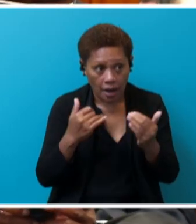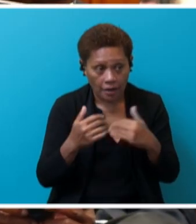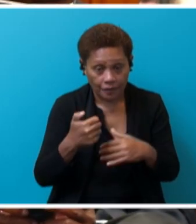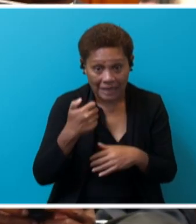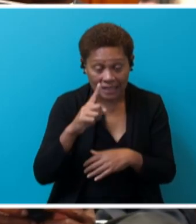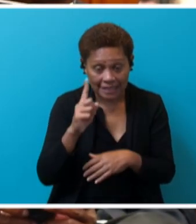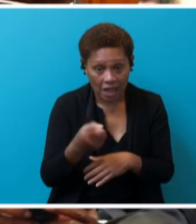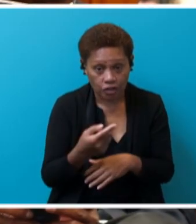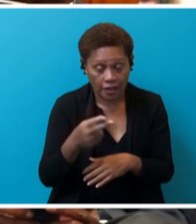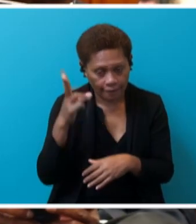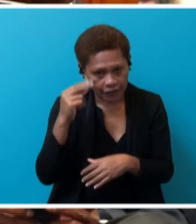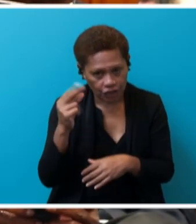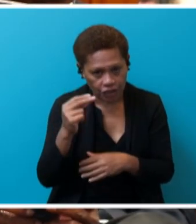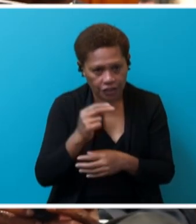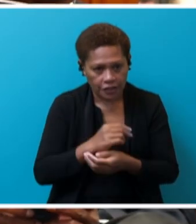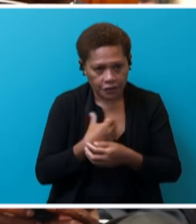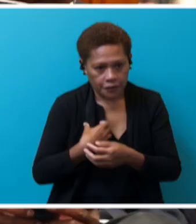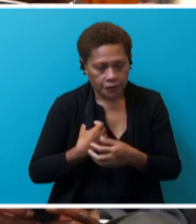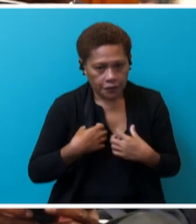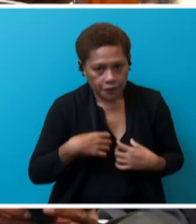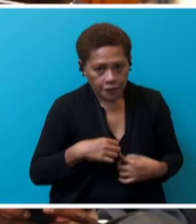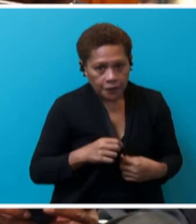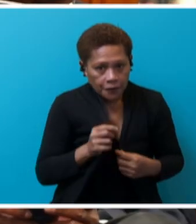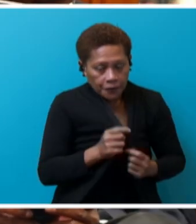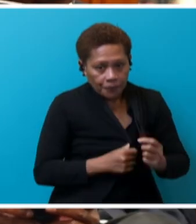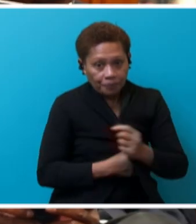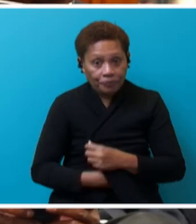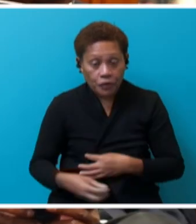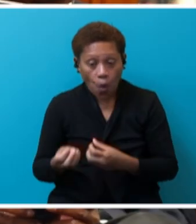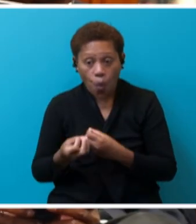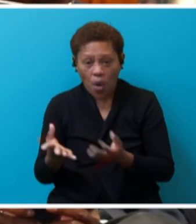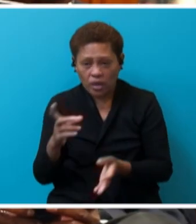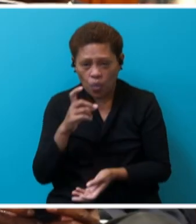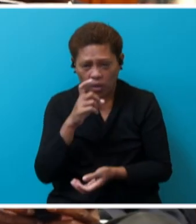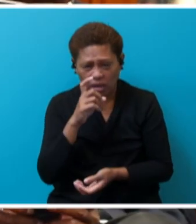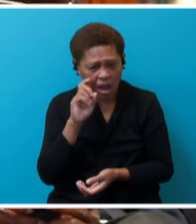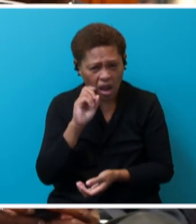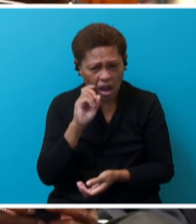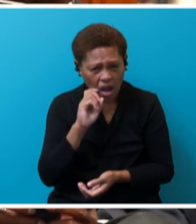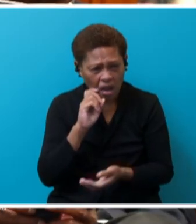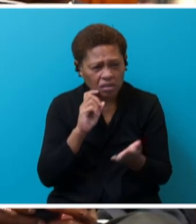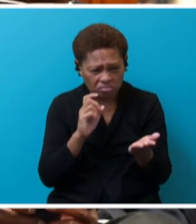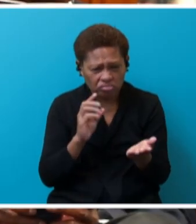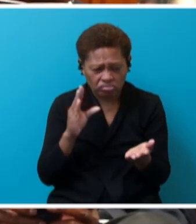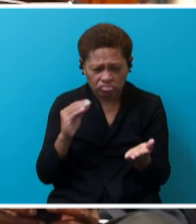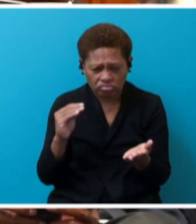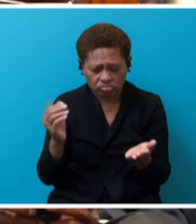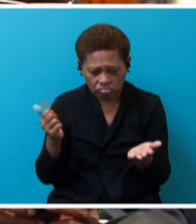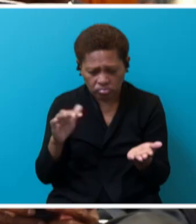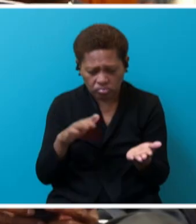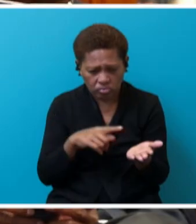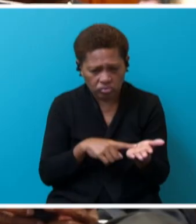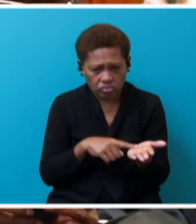6,000 Fijians. And in terms of wastewater, this has also been mentioned previously by the